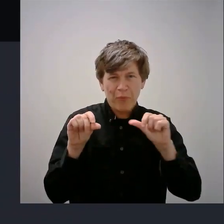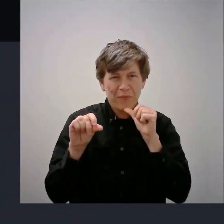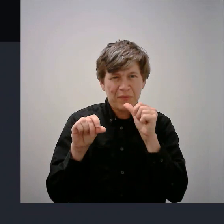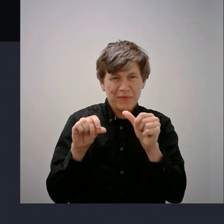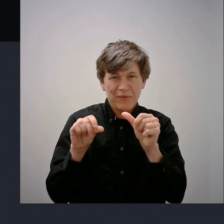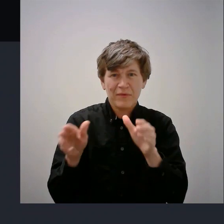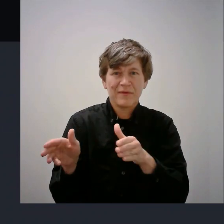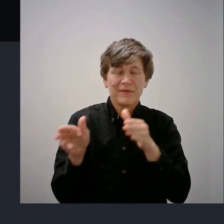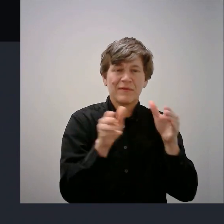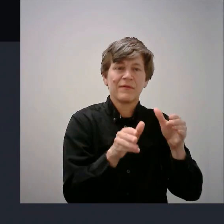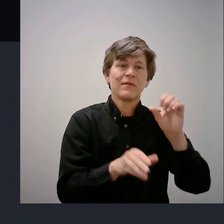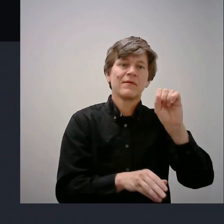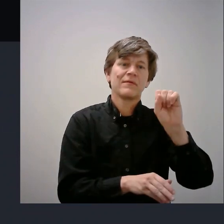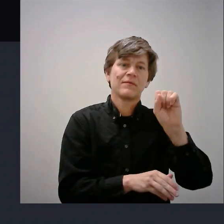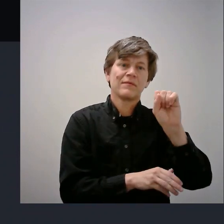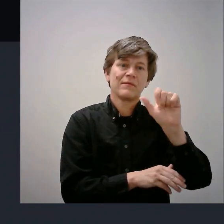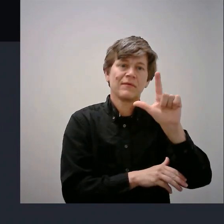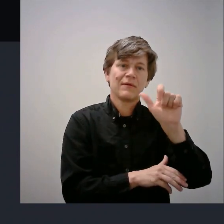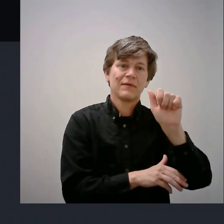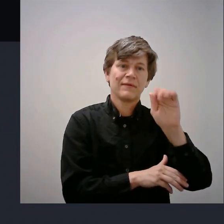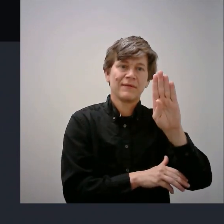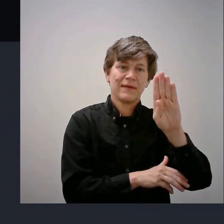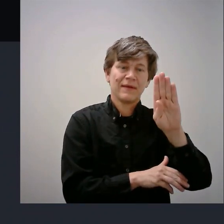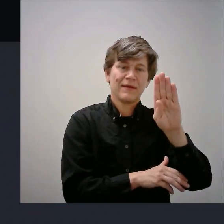slab serifs. These are